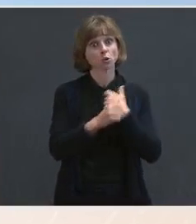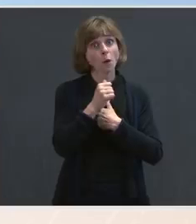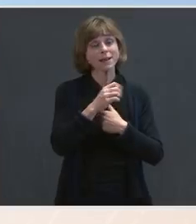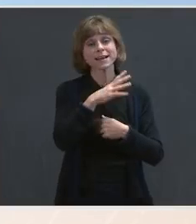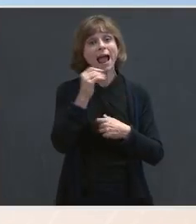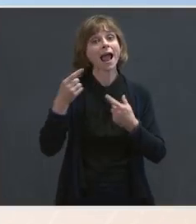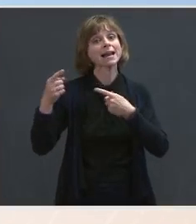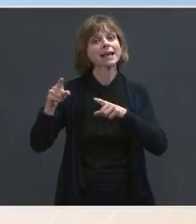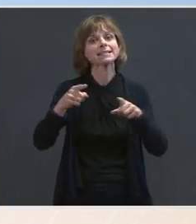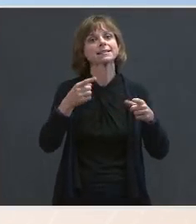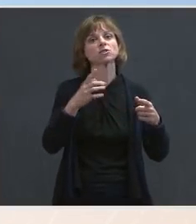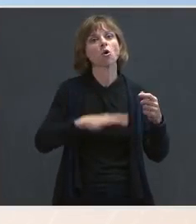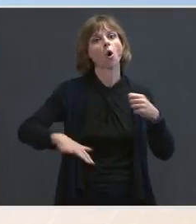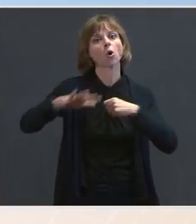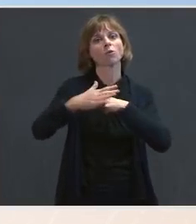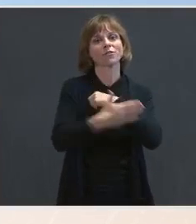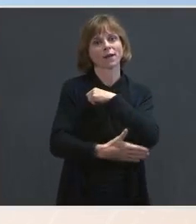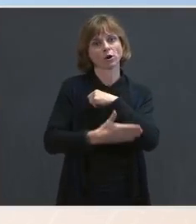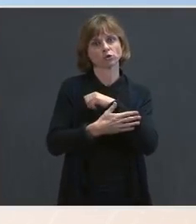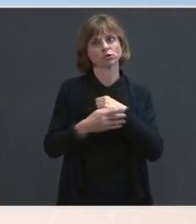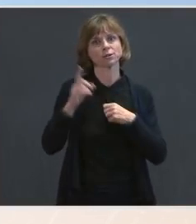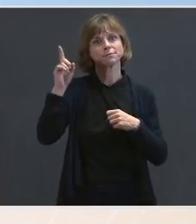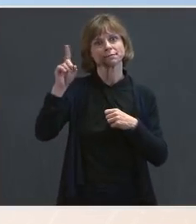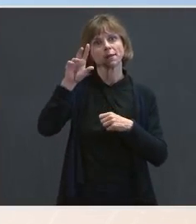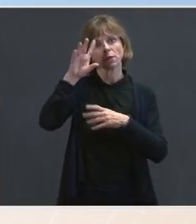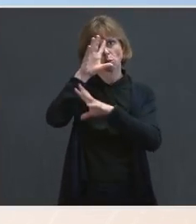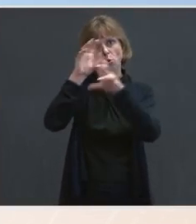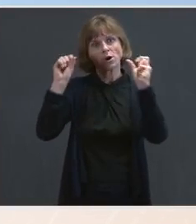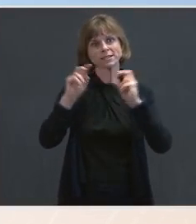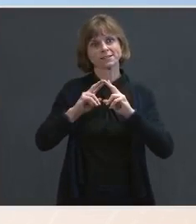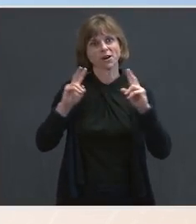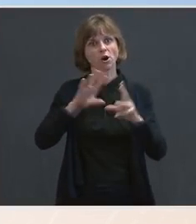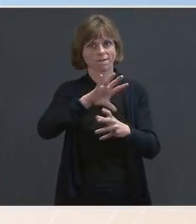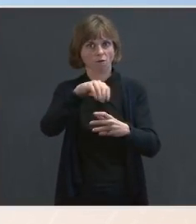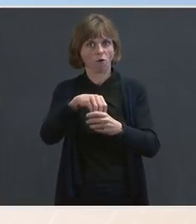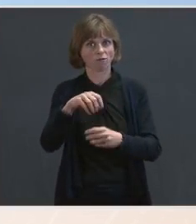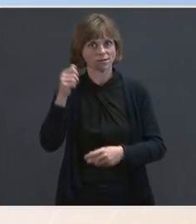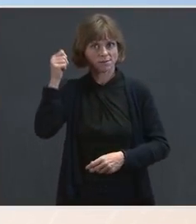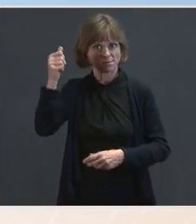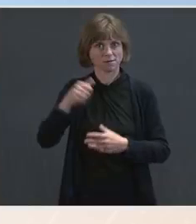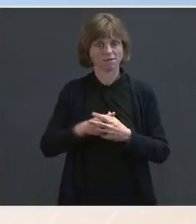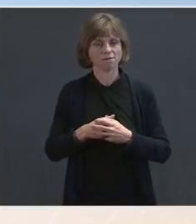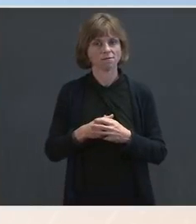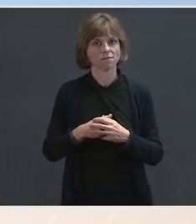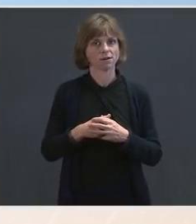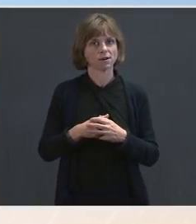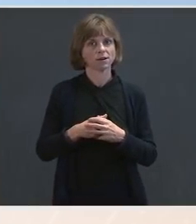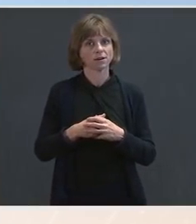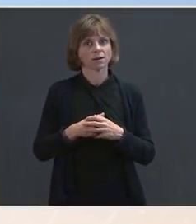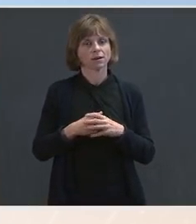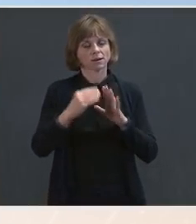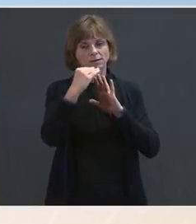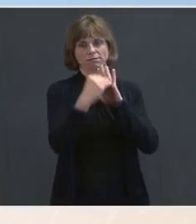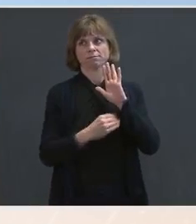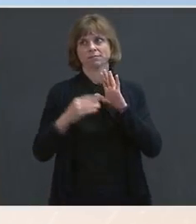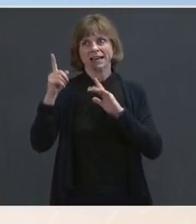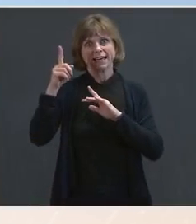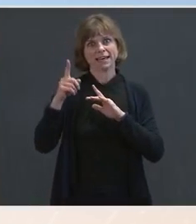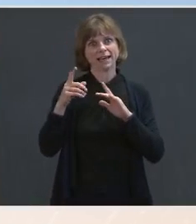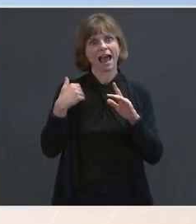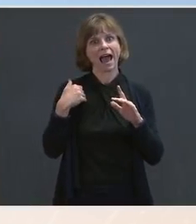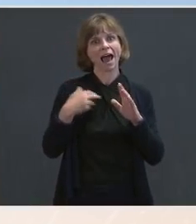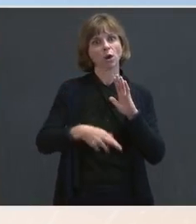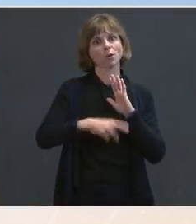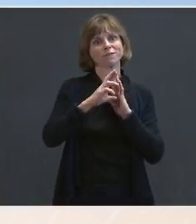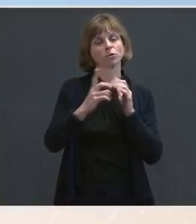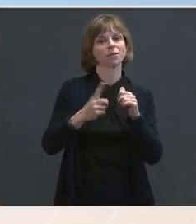happening across the country. It's something he is personally engaged in. It's reflected in the comprehensive review he ordered in his first week of the